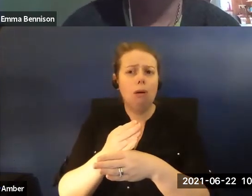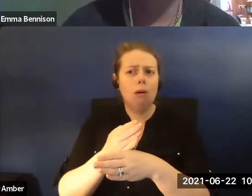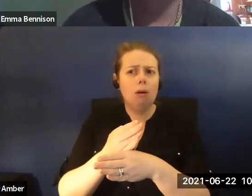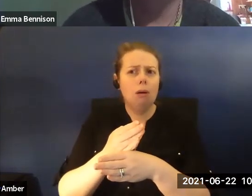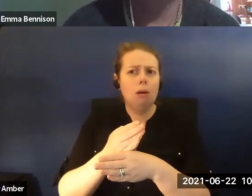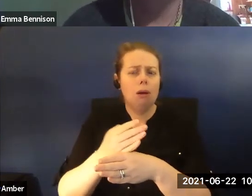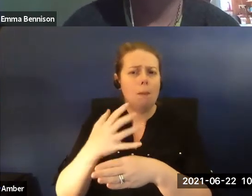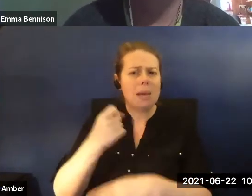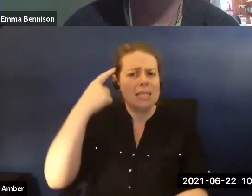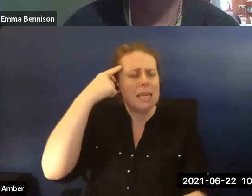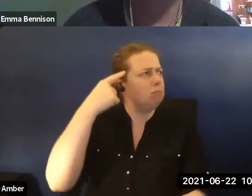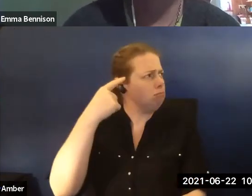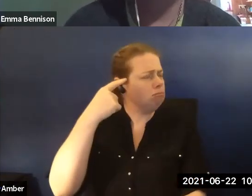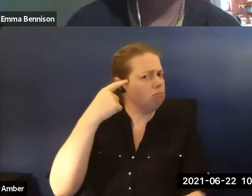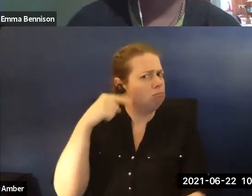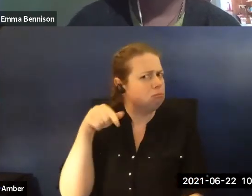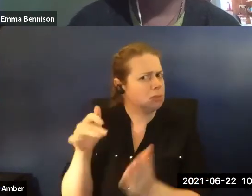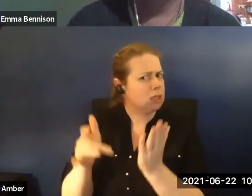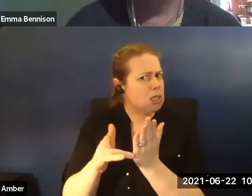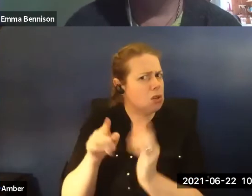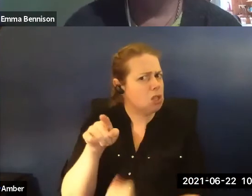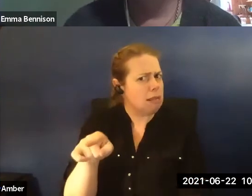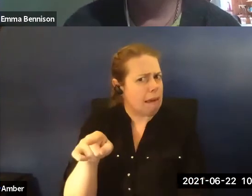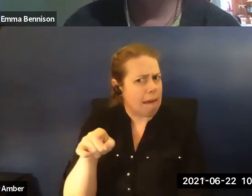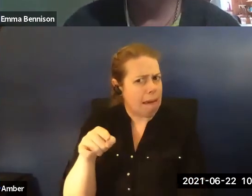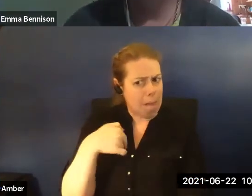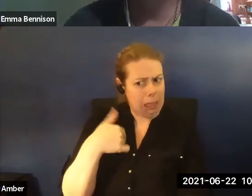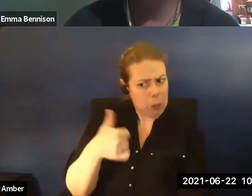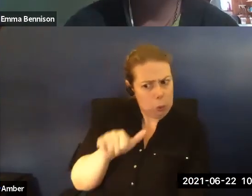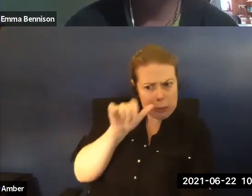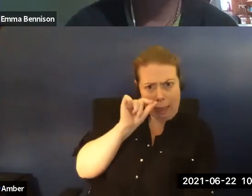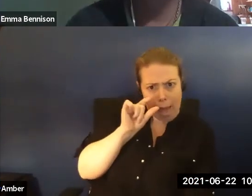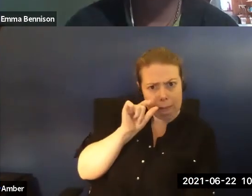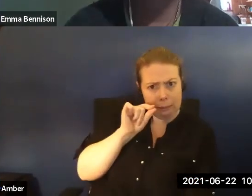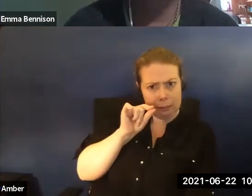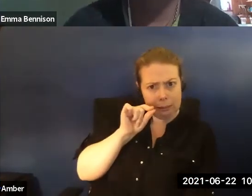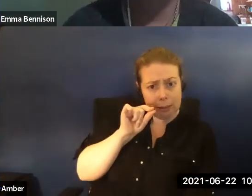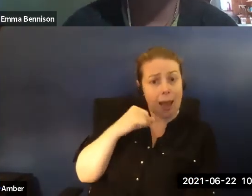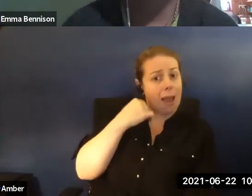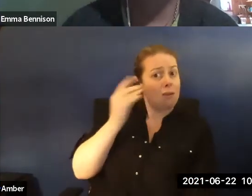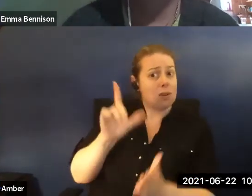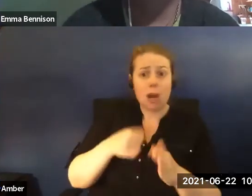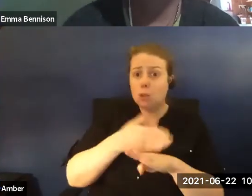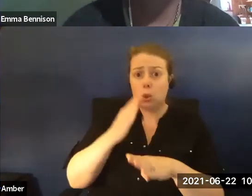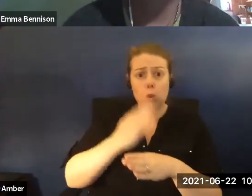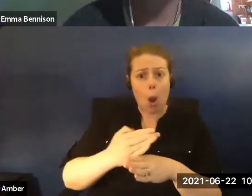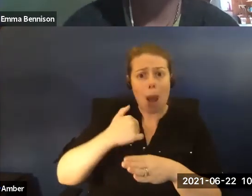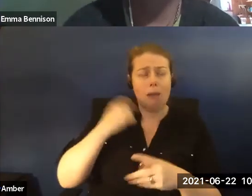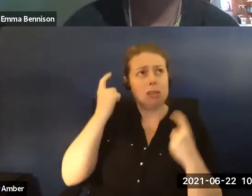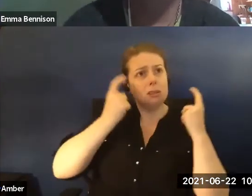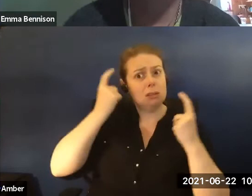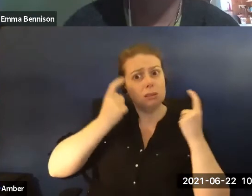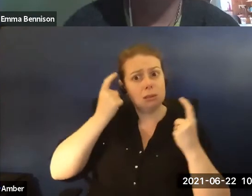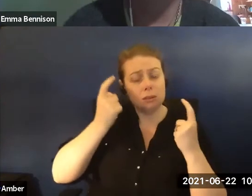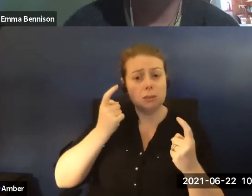organization? And that is the question I ask when every time I change a job. What barriers, what new challenges are going to have? If you're continually getting those type of